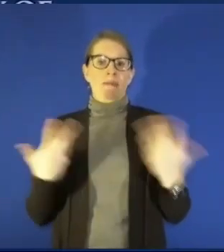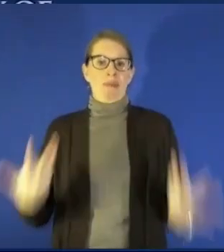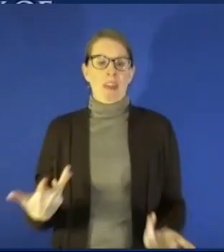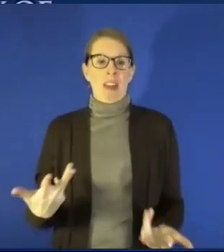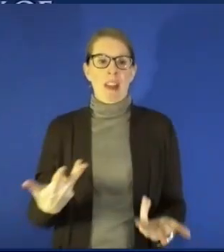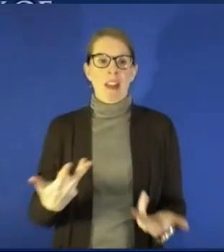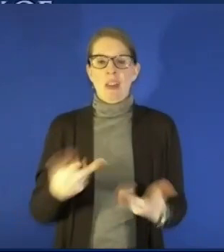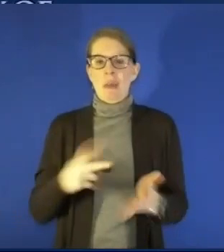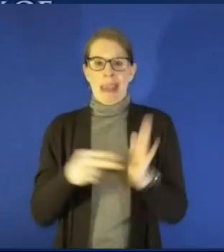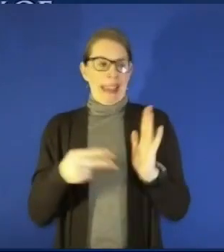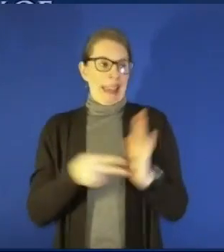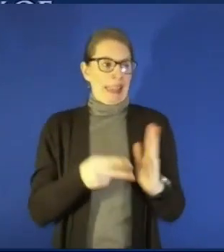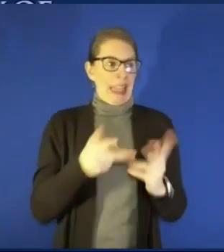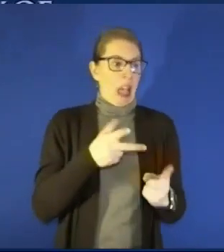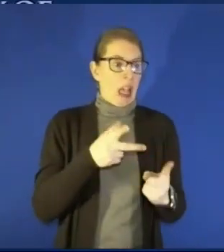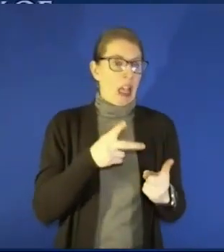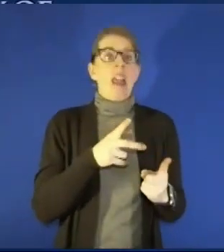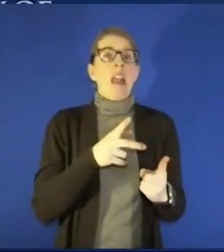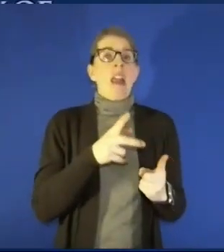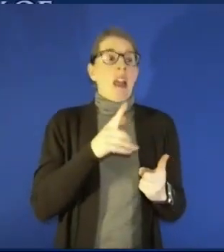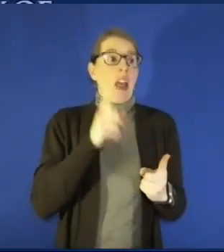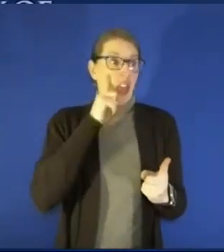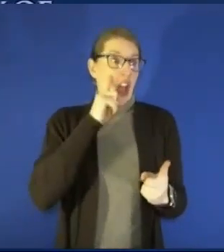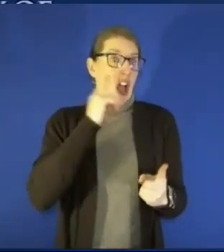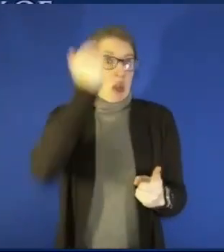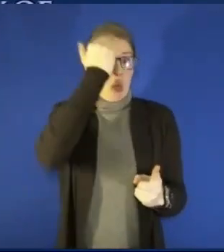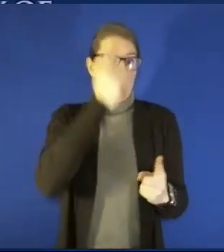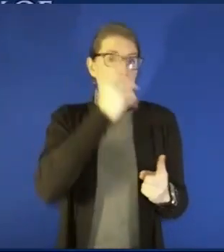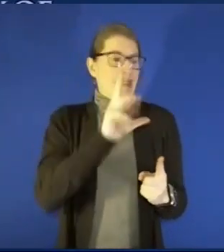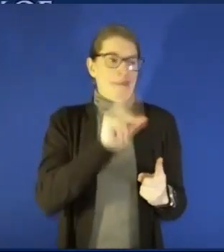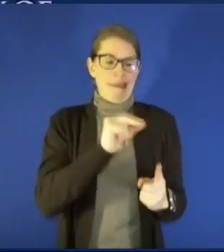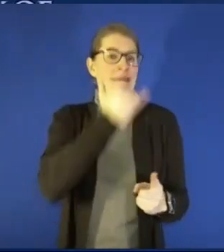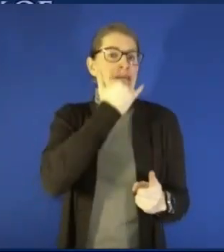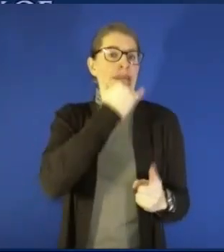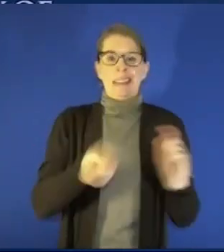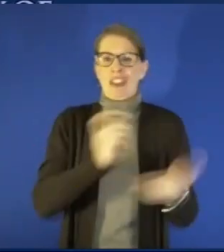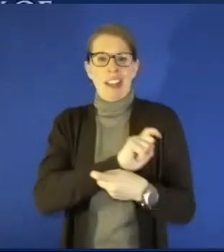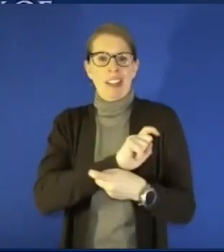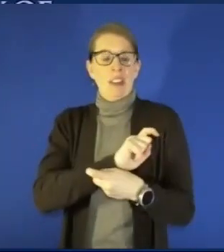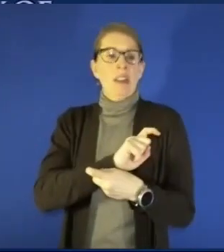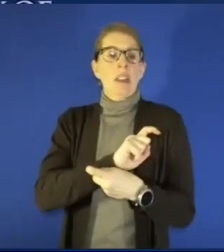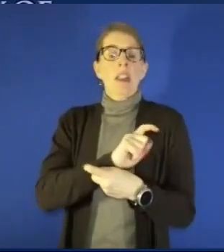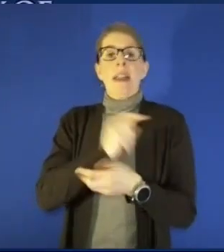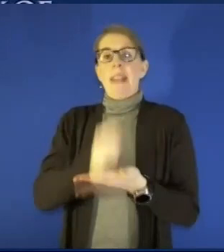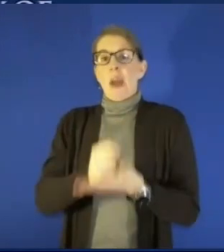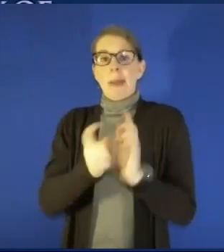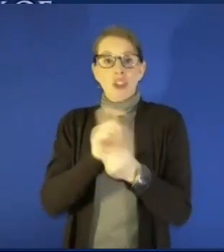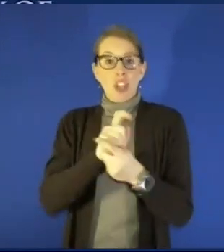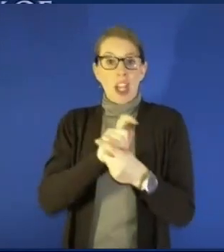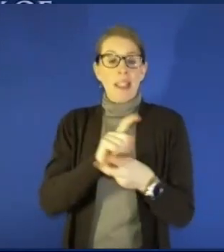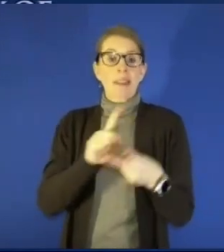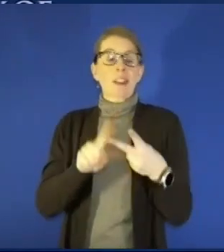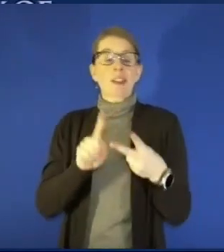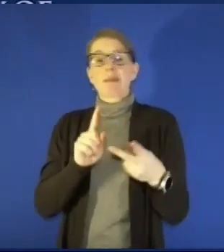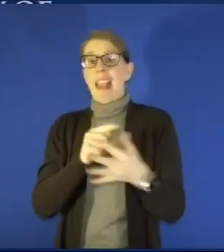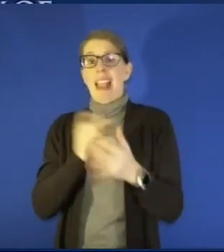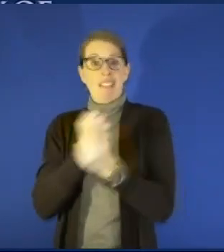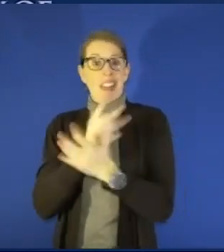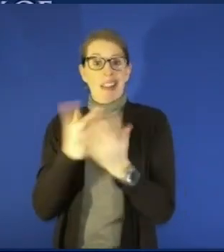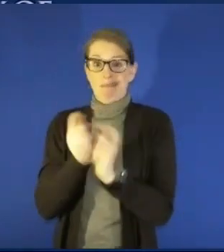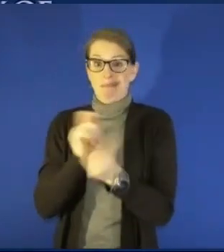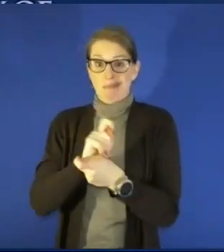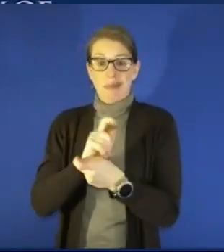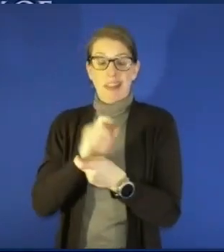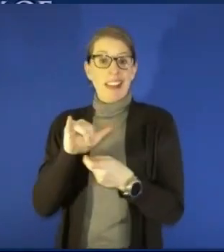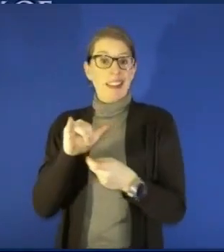anymore, and they didn't last forever. We know our vaccines are going to have to change. We know our therapies are going to change. And that's part of how we treat life.